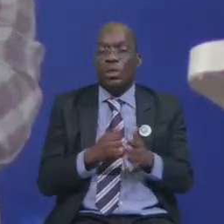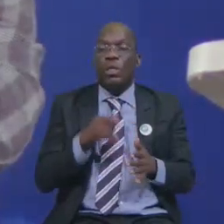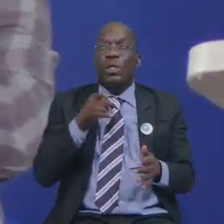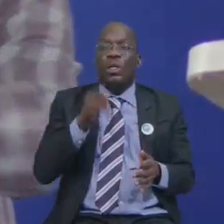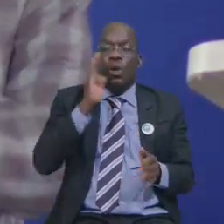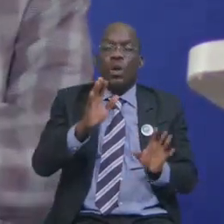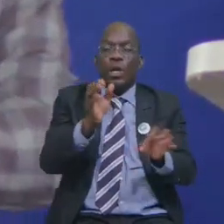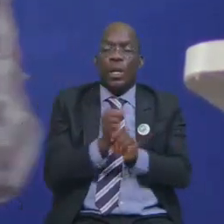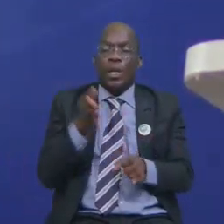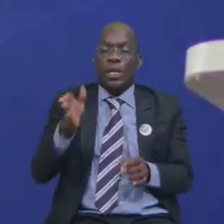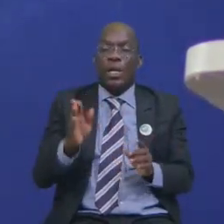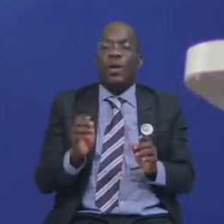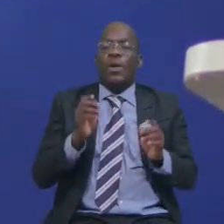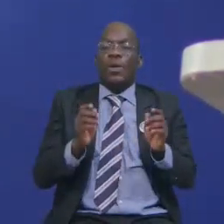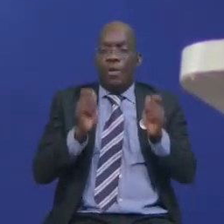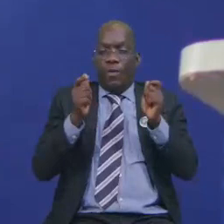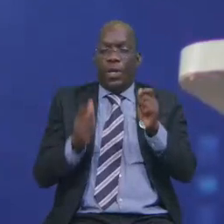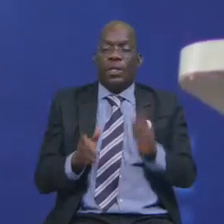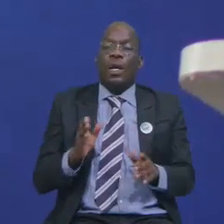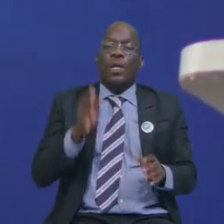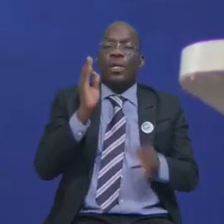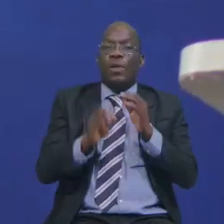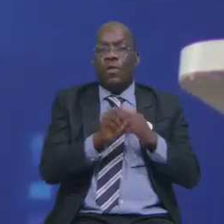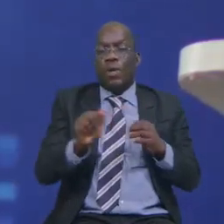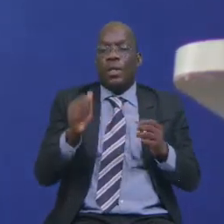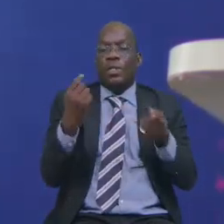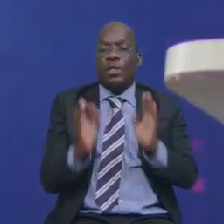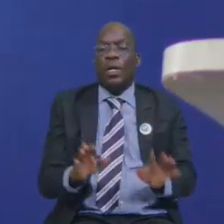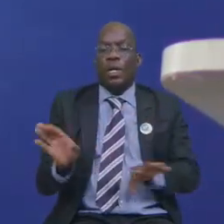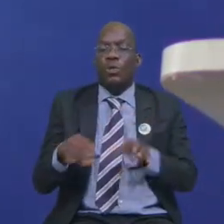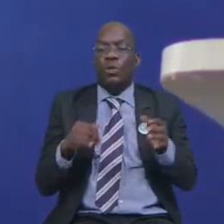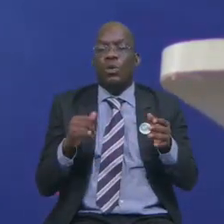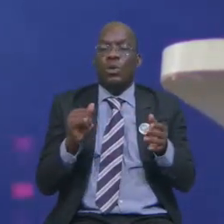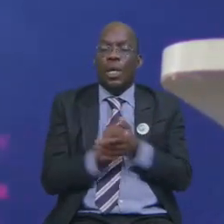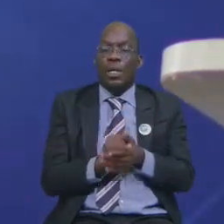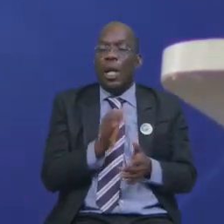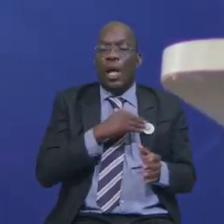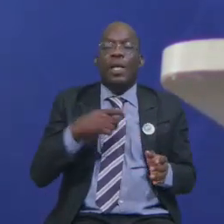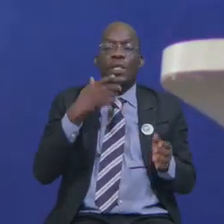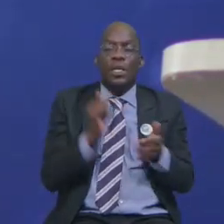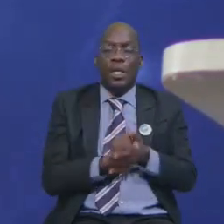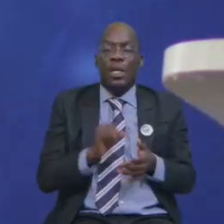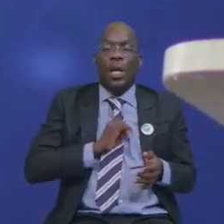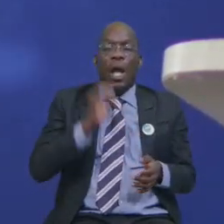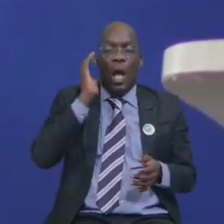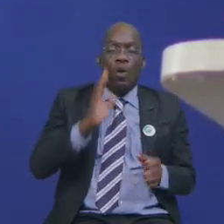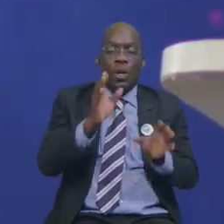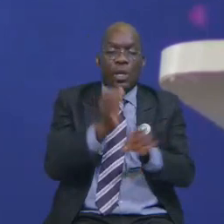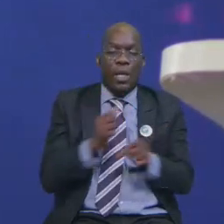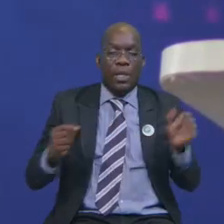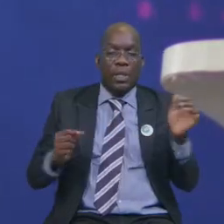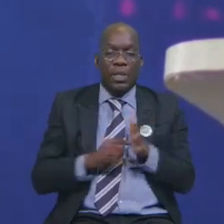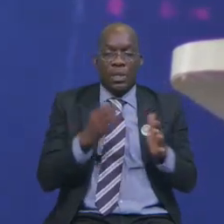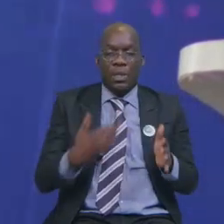an unbeliever drills himself and he says, I'm going to get this thing, he'll get